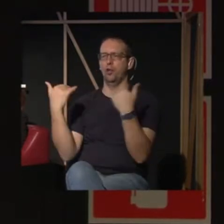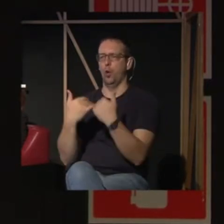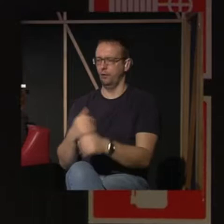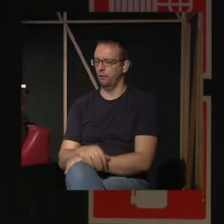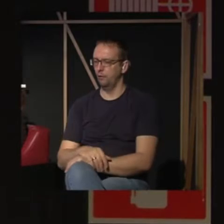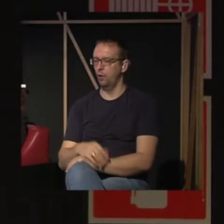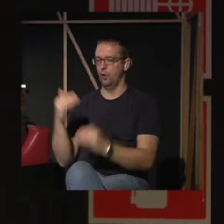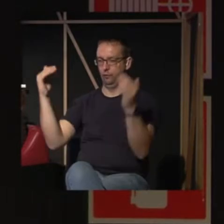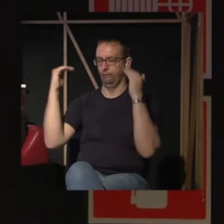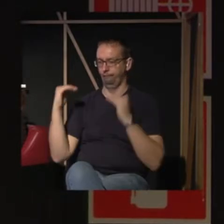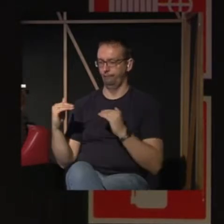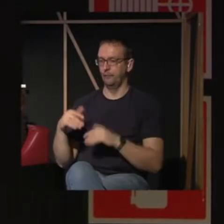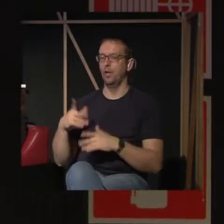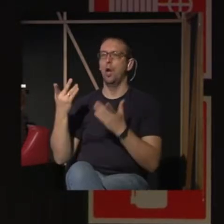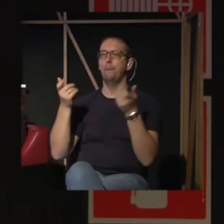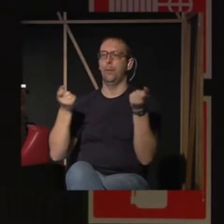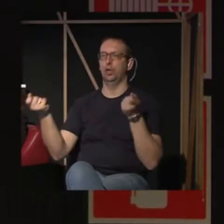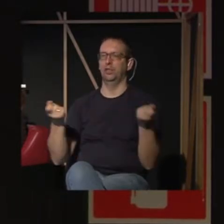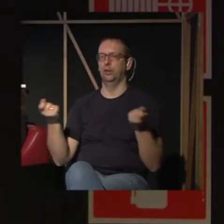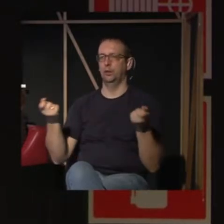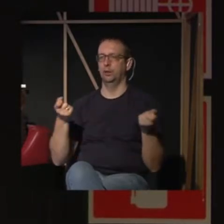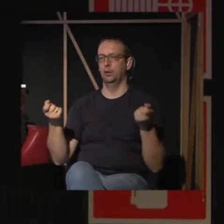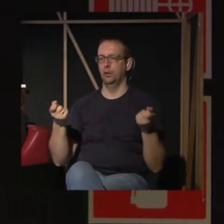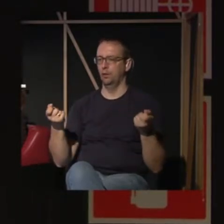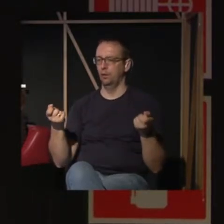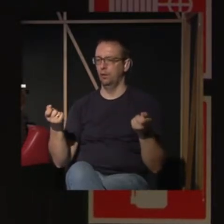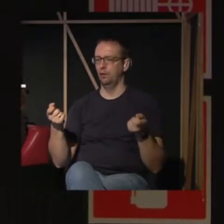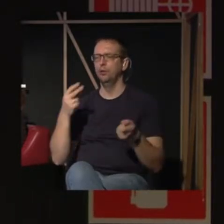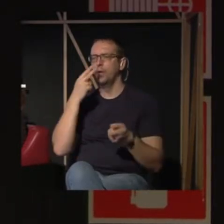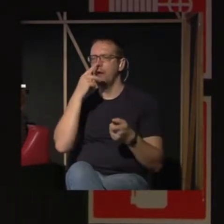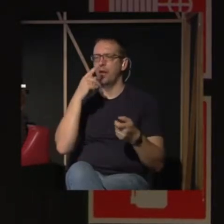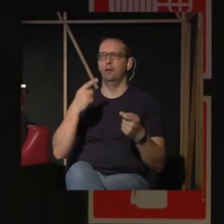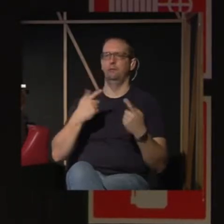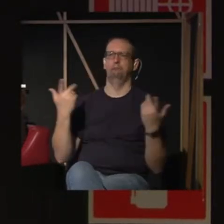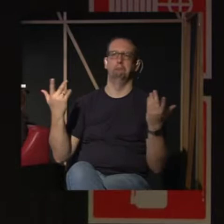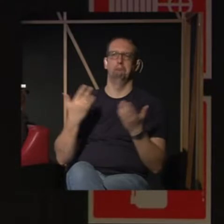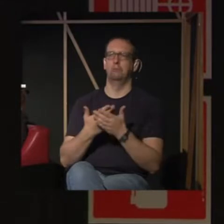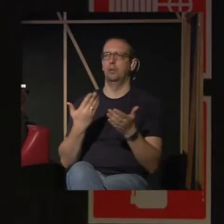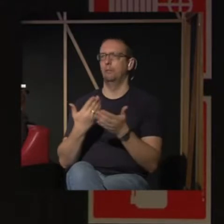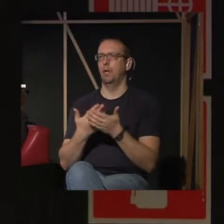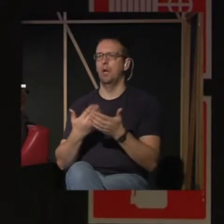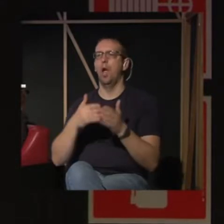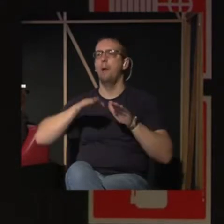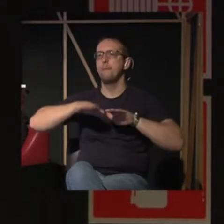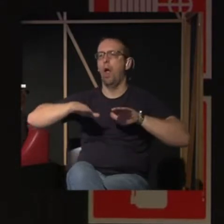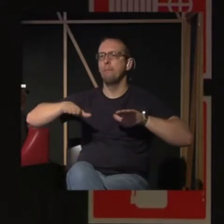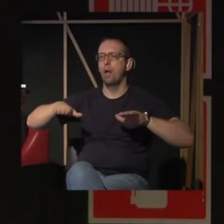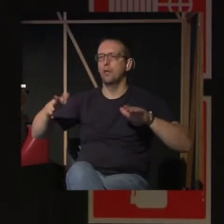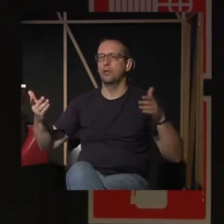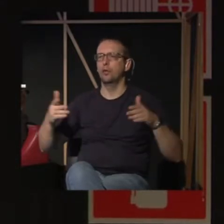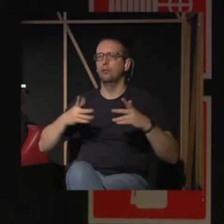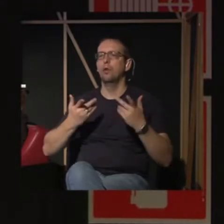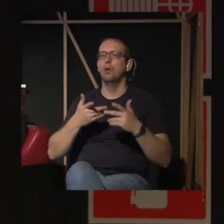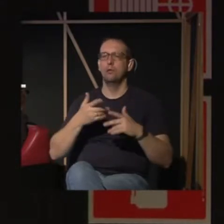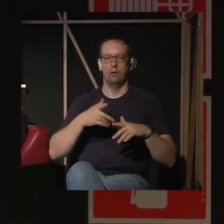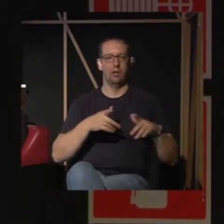cities if the parking and if the public transportation was more than 50 meters away. In most cases. There were some cases